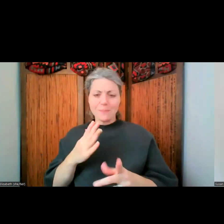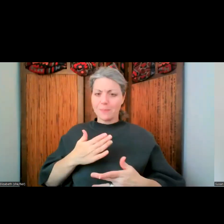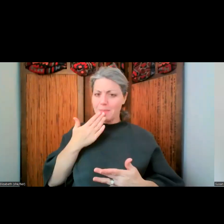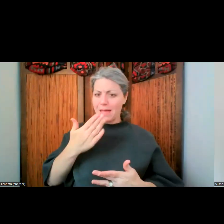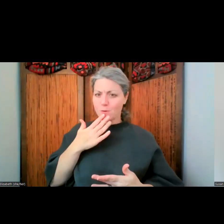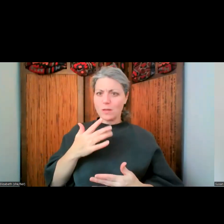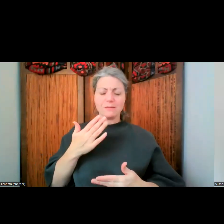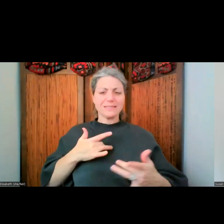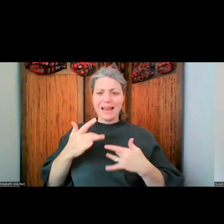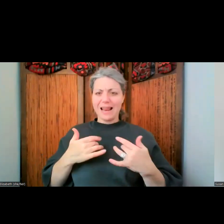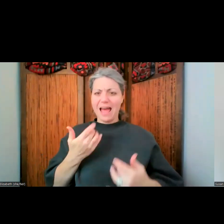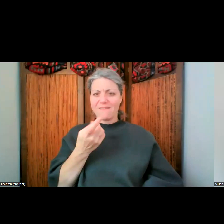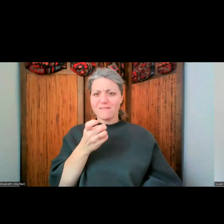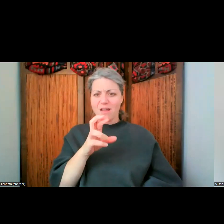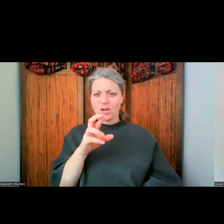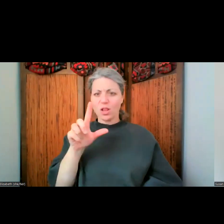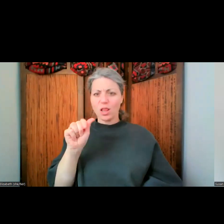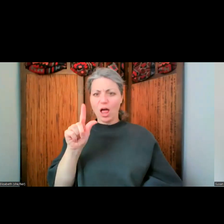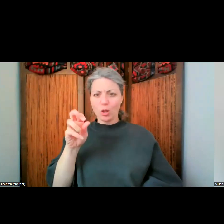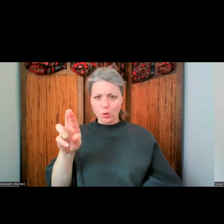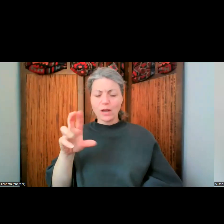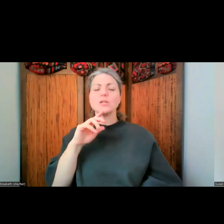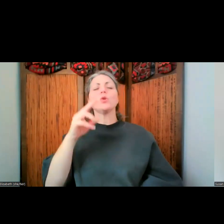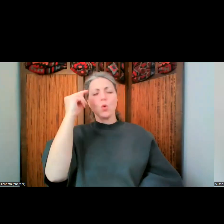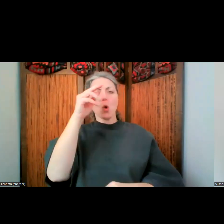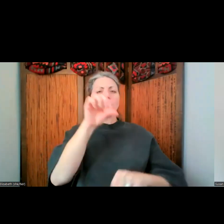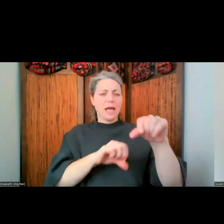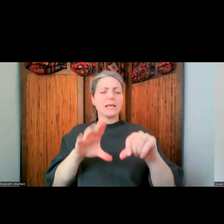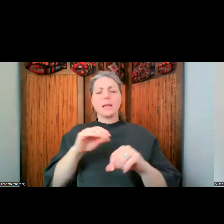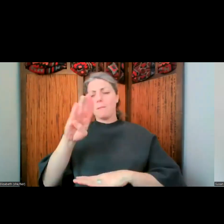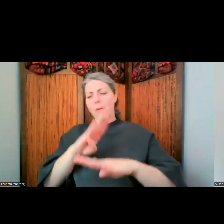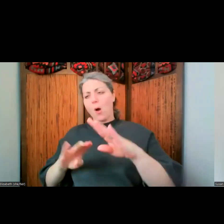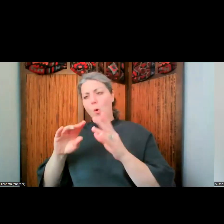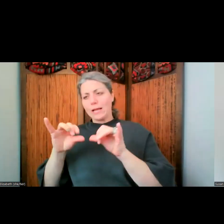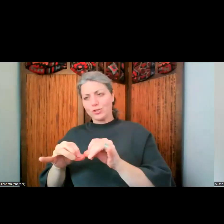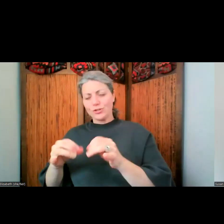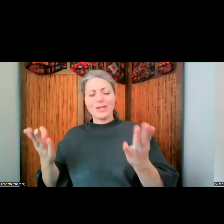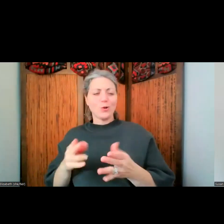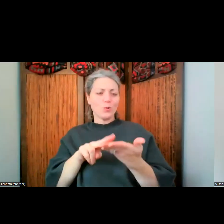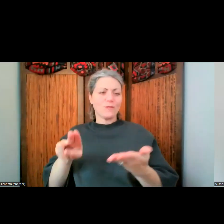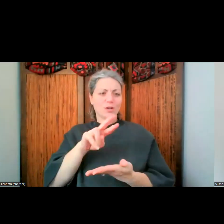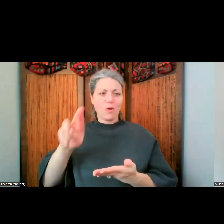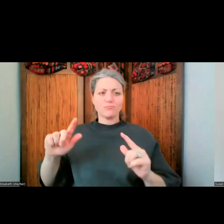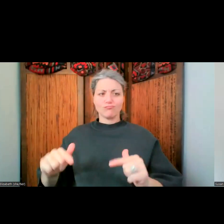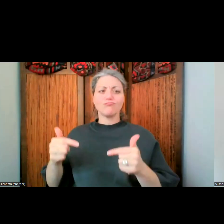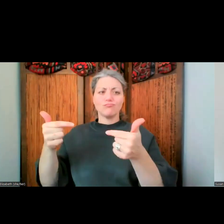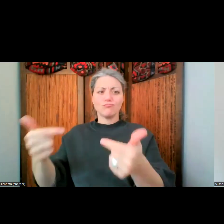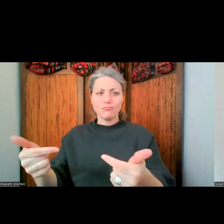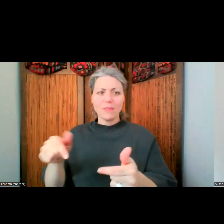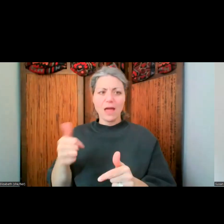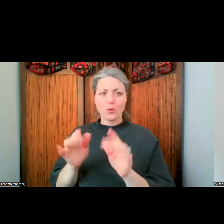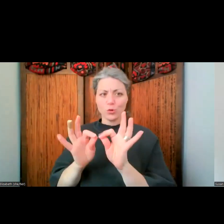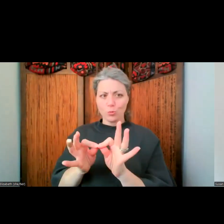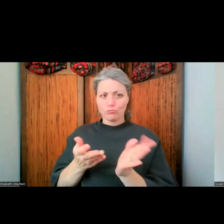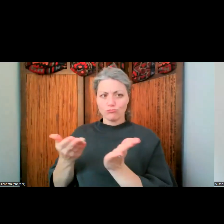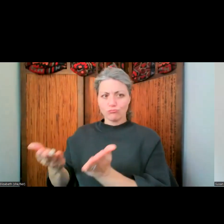associate professor in neuroscience and bioengineering here at the University of Rochester. Dr. Lawler.